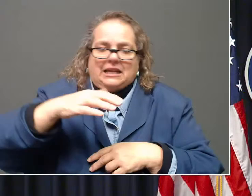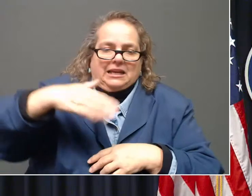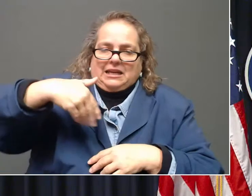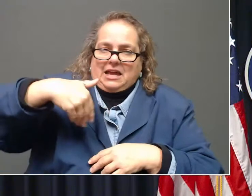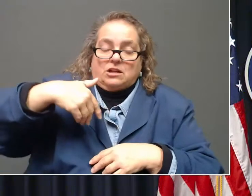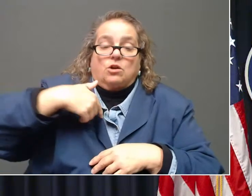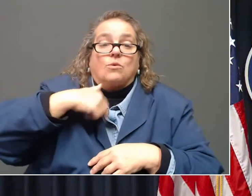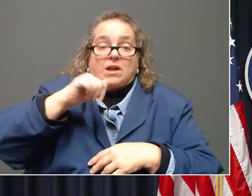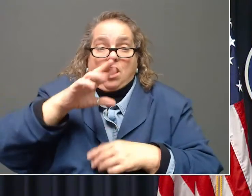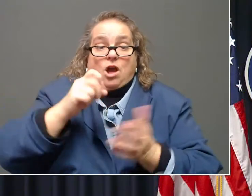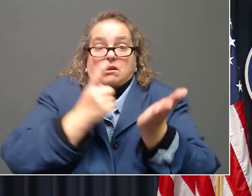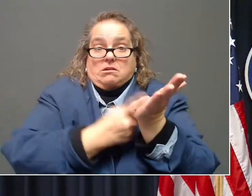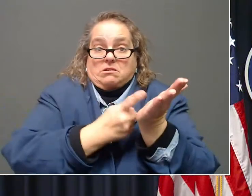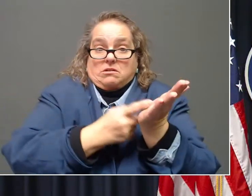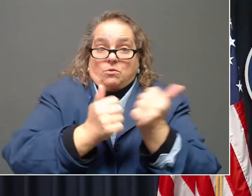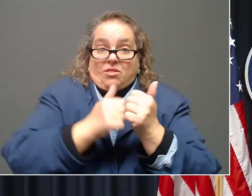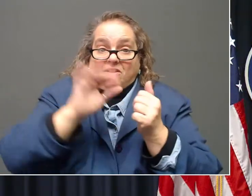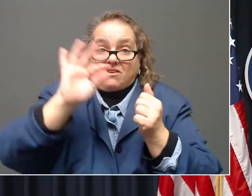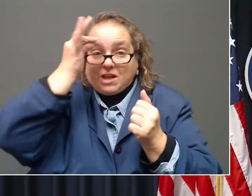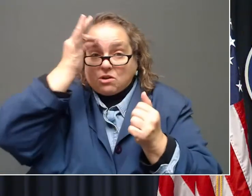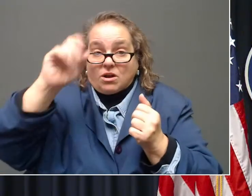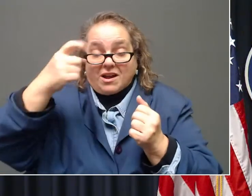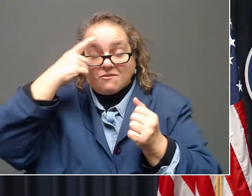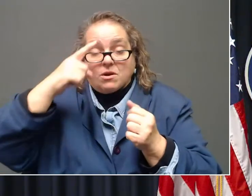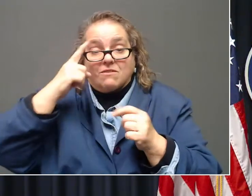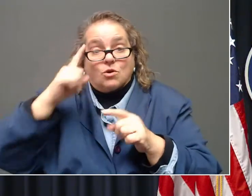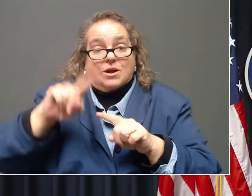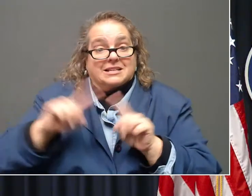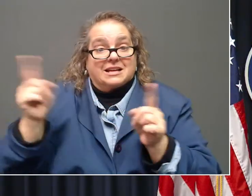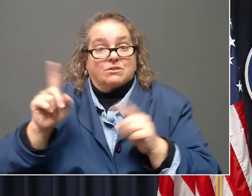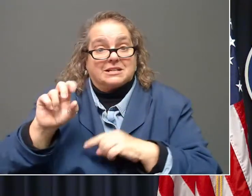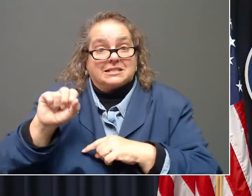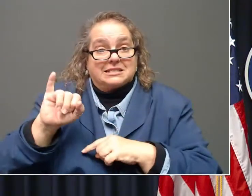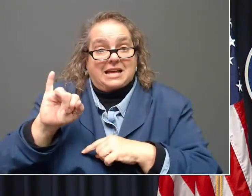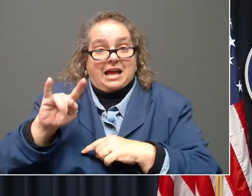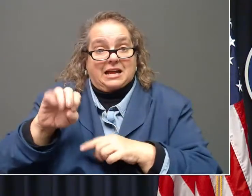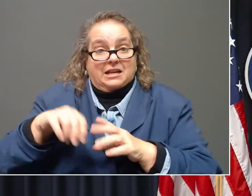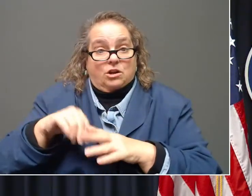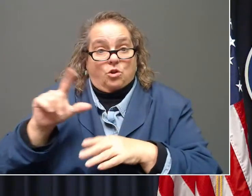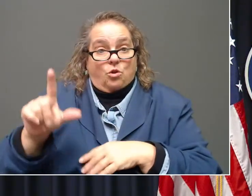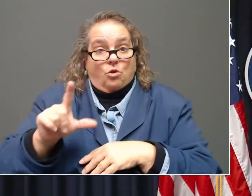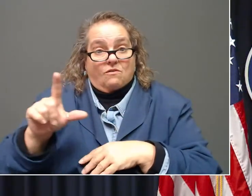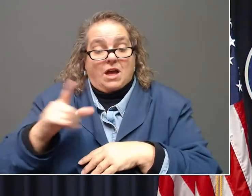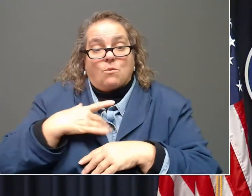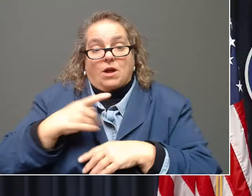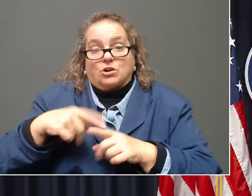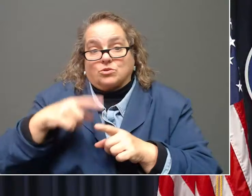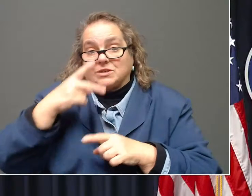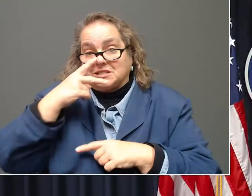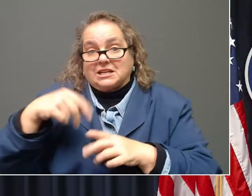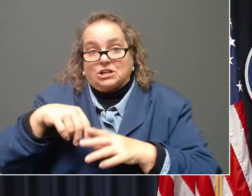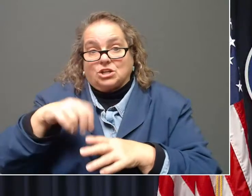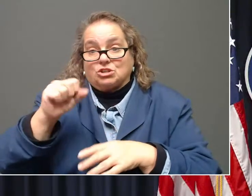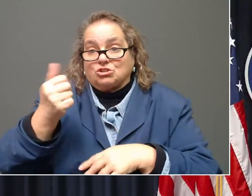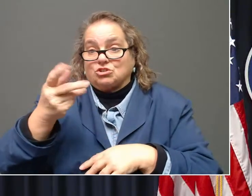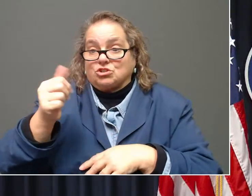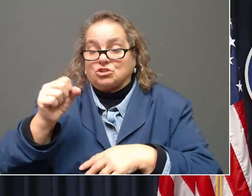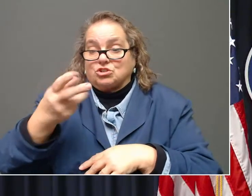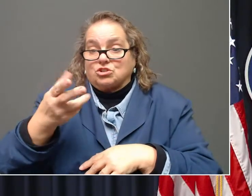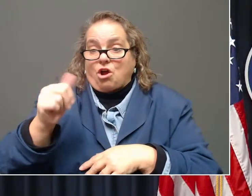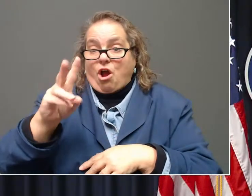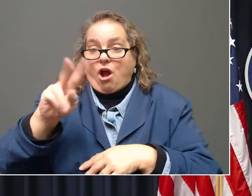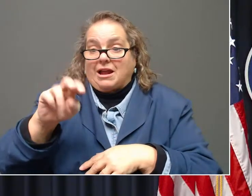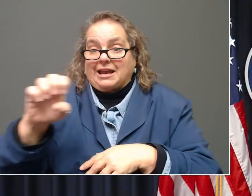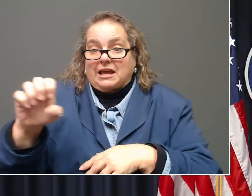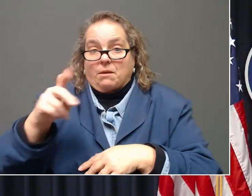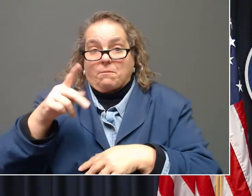Kroger-run site set up in Louisville? And if so, when could that happen? So I'll answer the last one, and then Dr. Stack can do